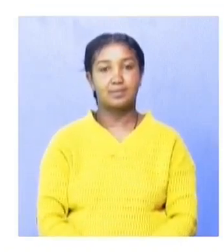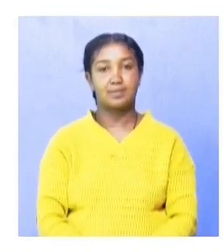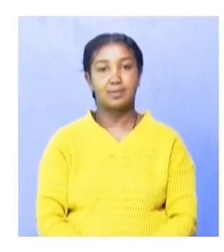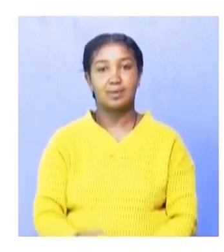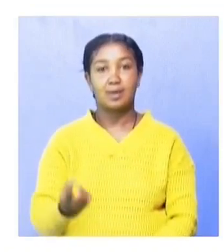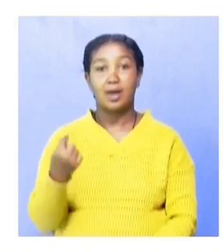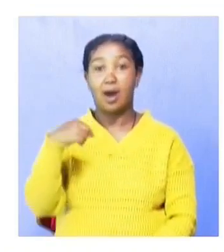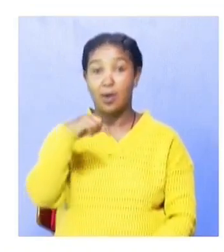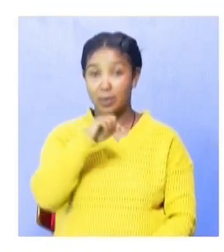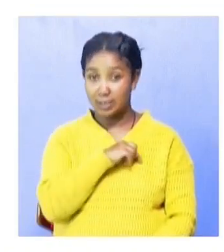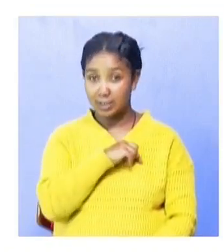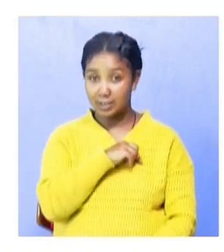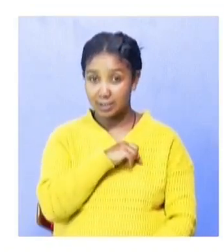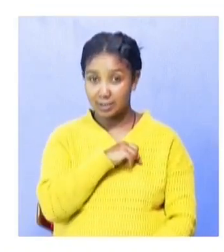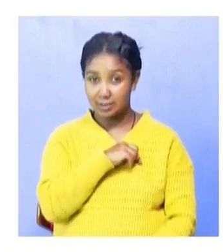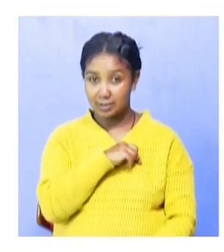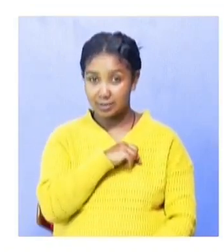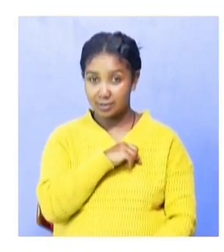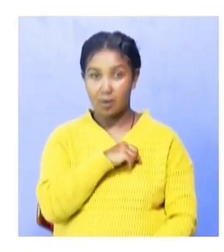our